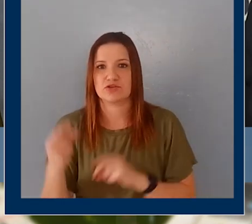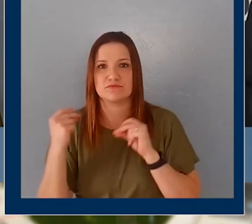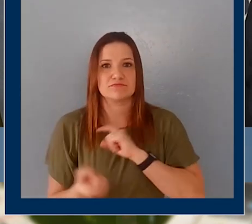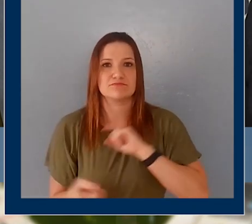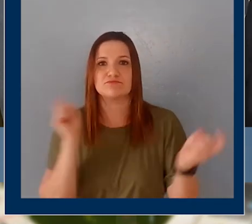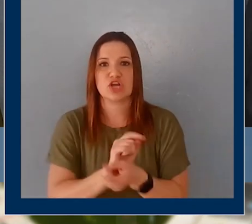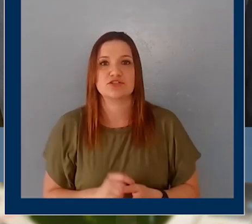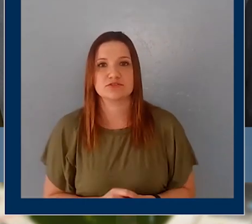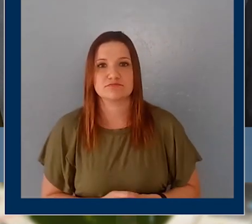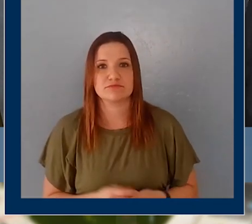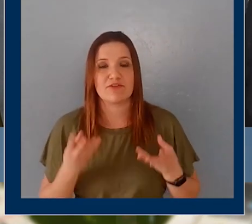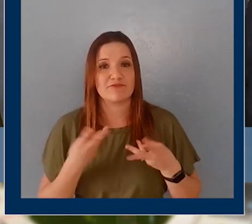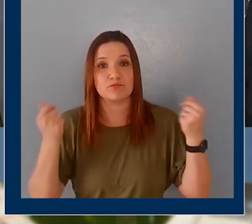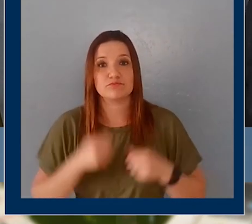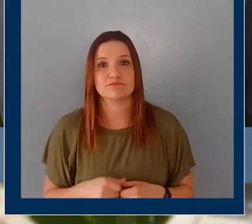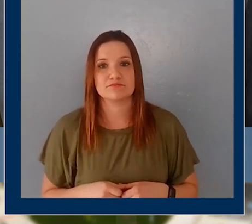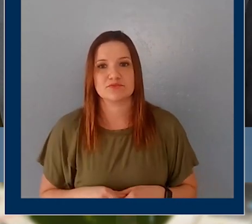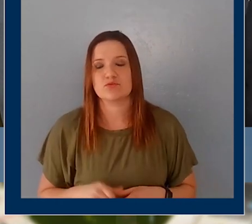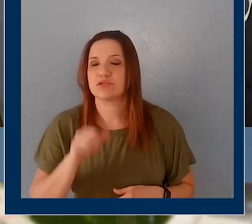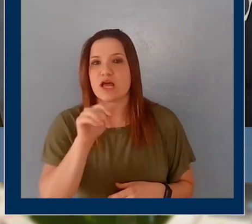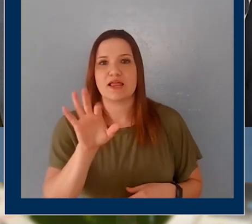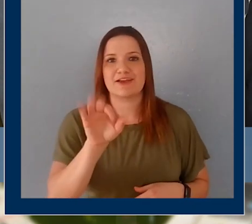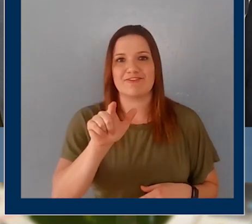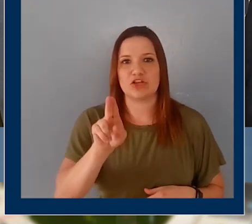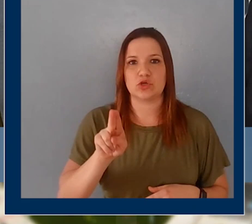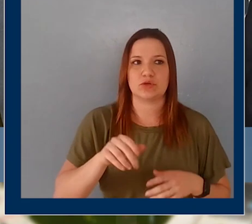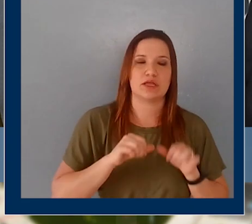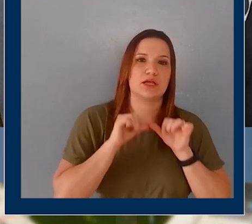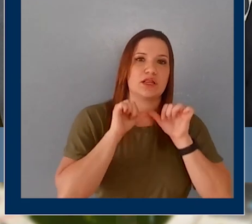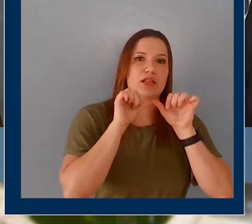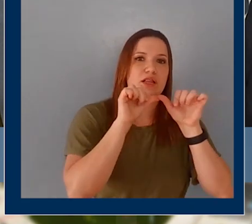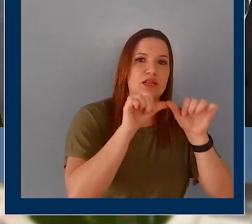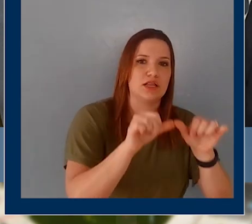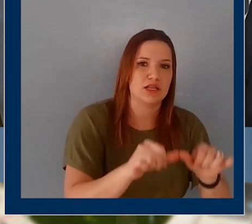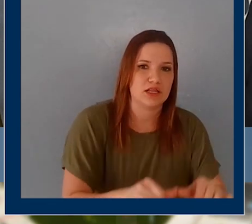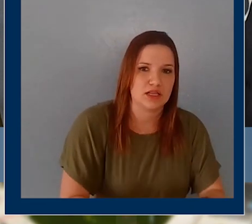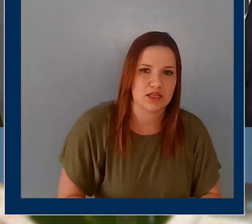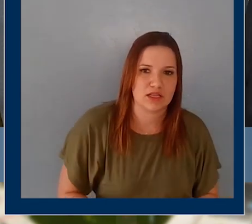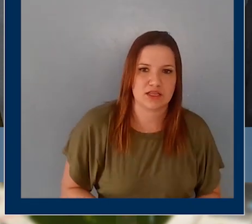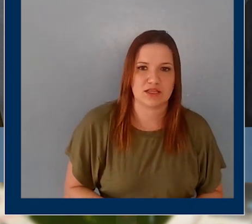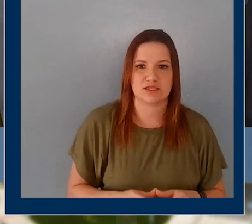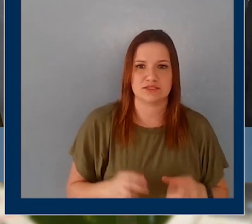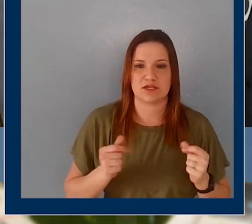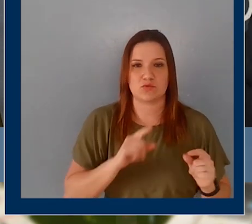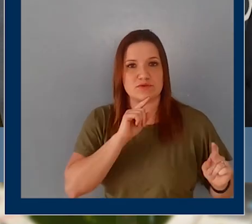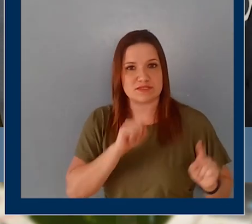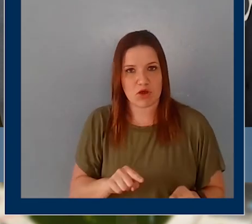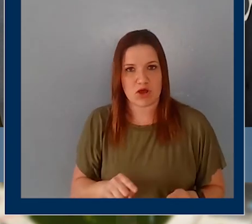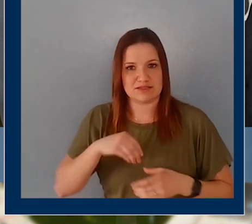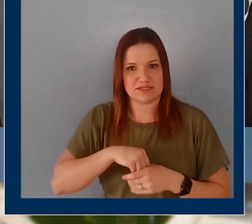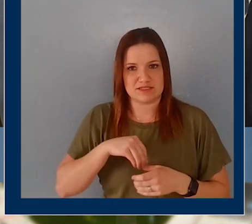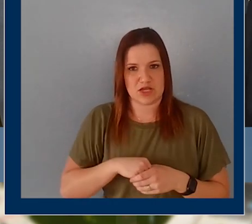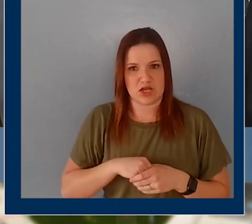going inside of you. And pharmacists have told me those that experience the most moderate to